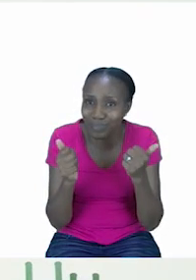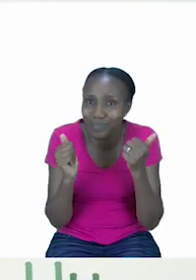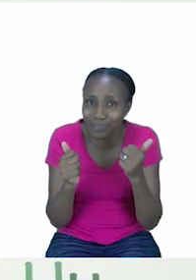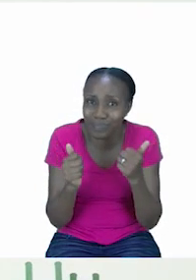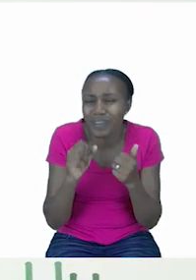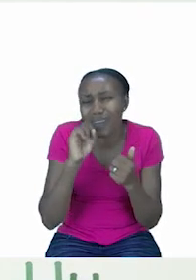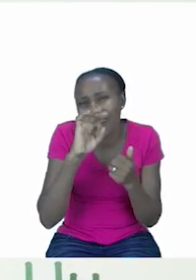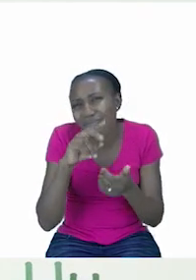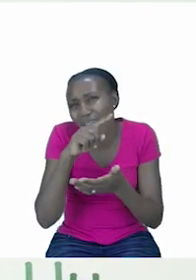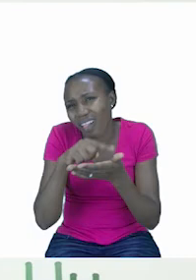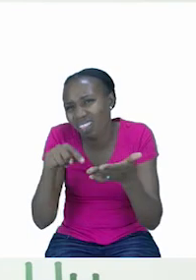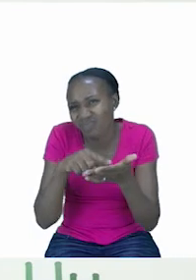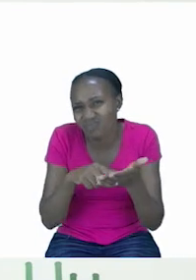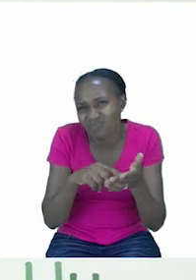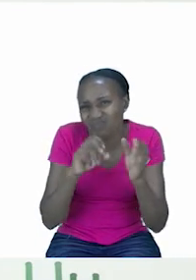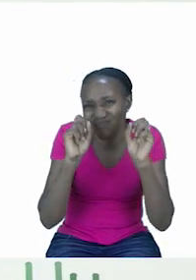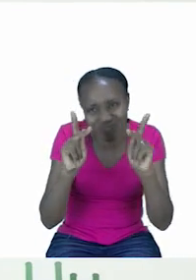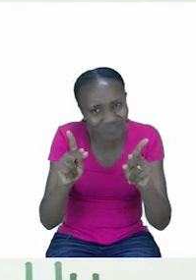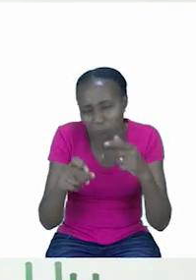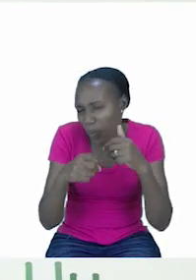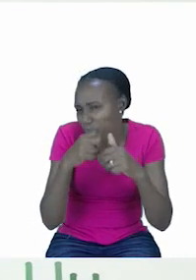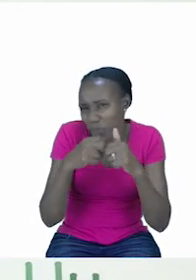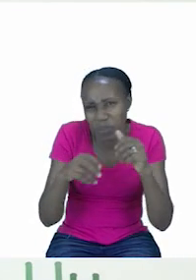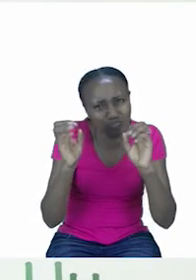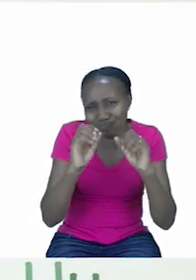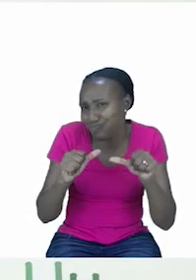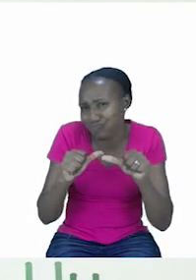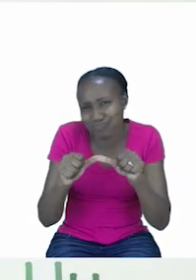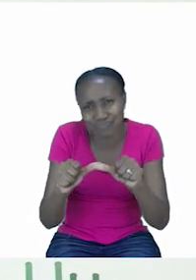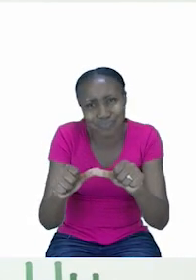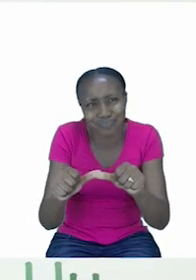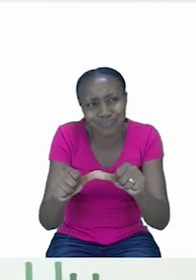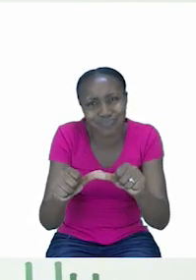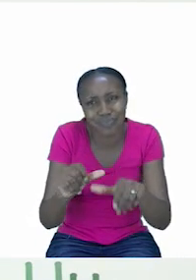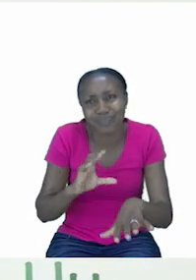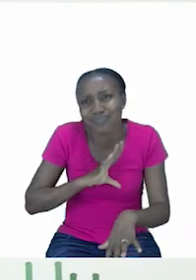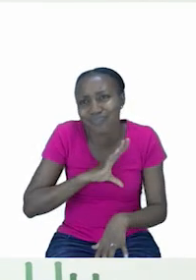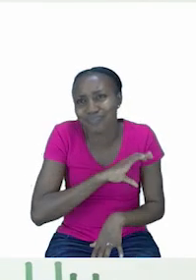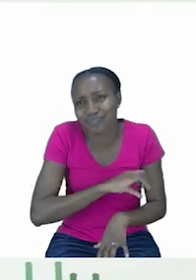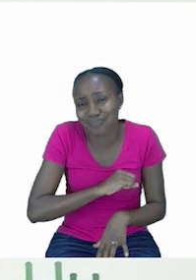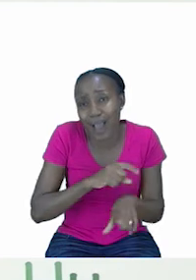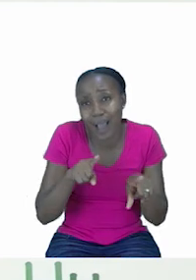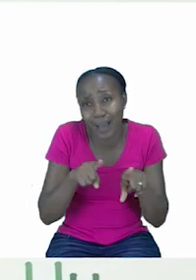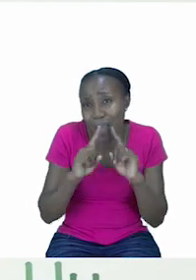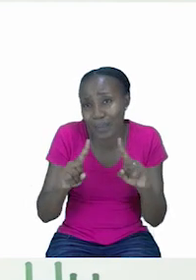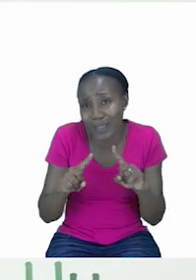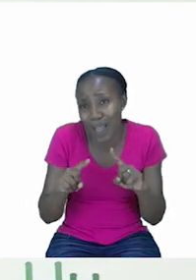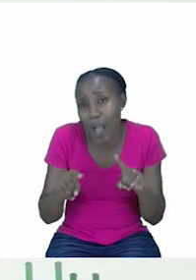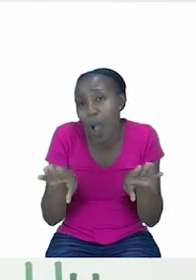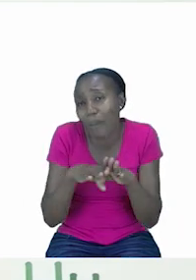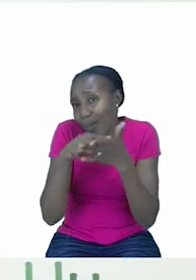mistake, don't worry, just start from where you made your mistake. Like teacher made a mistake here.